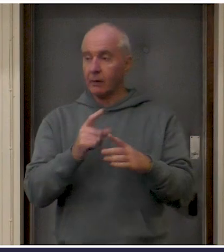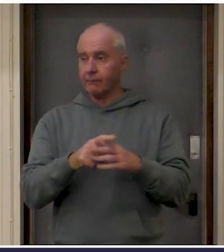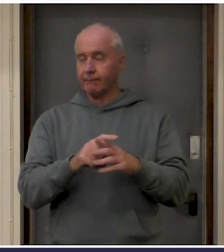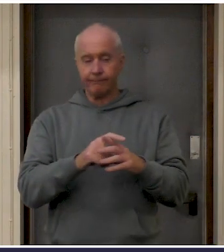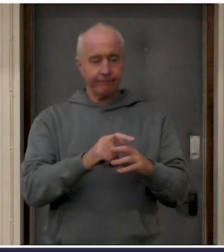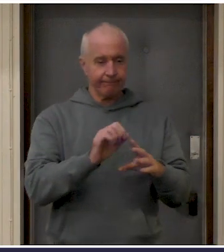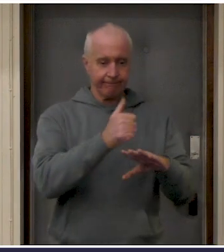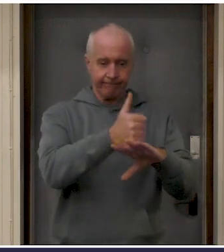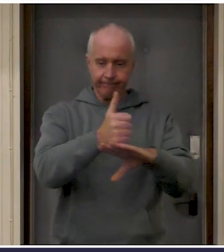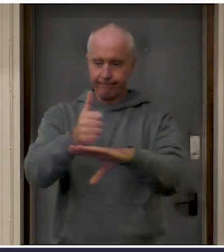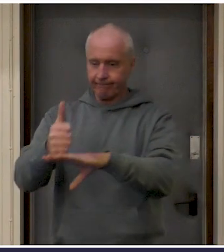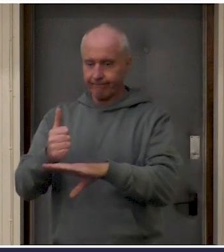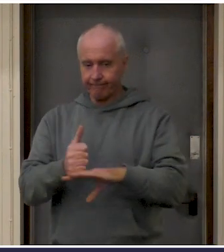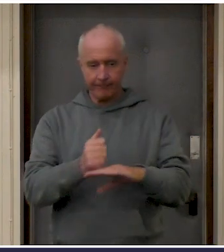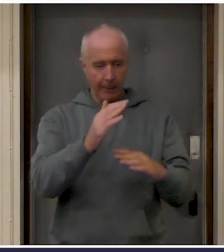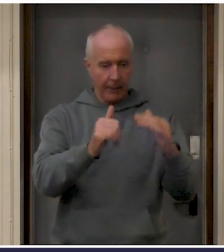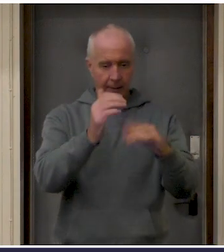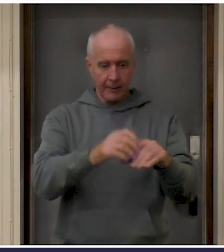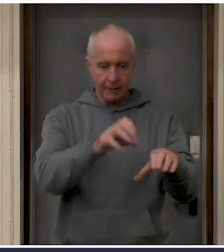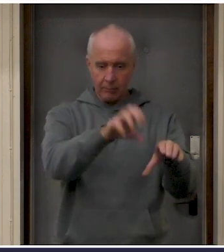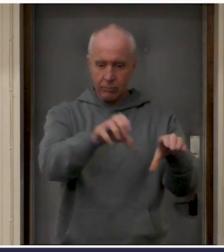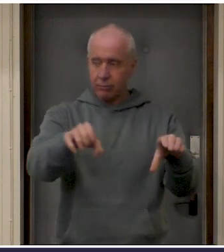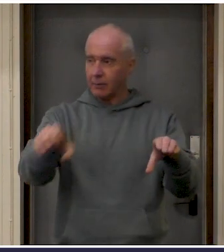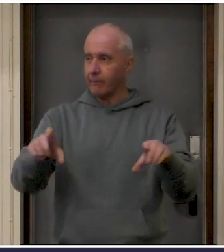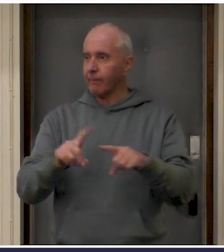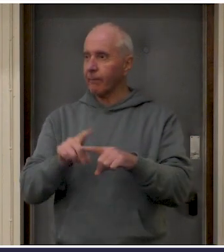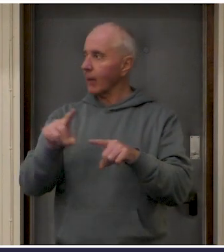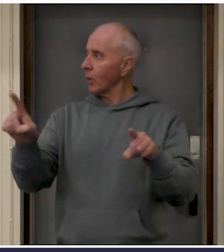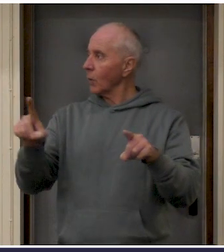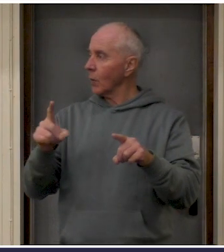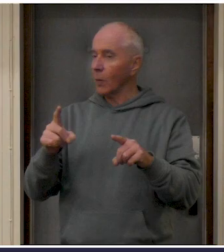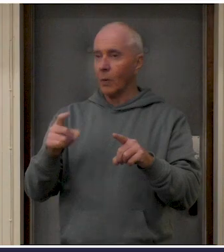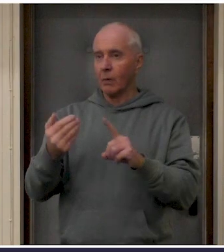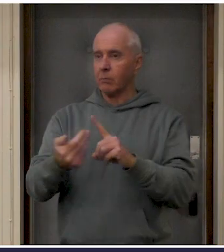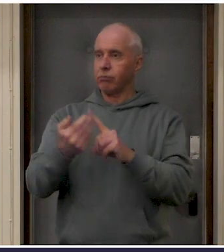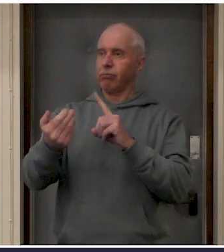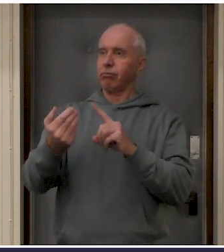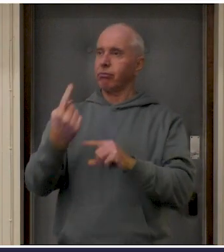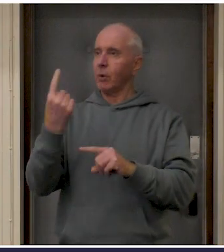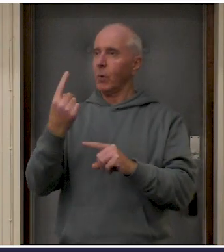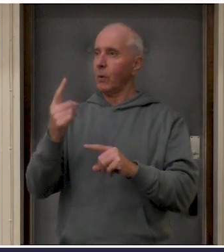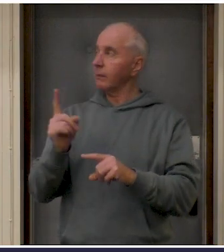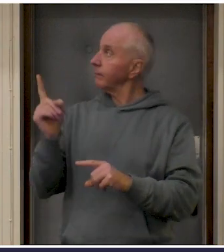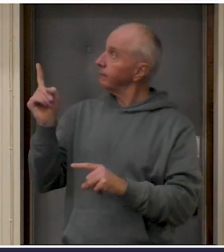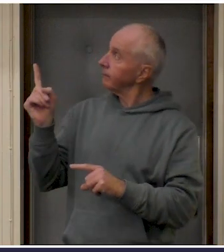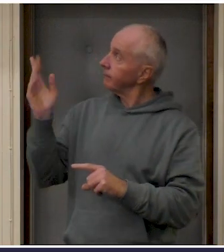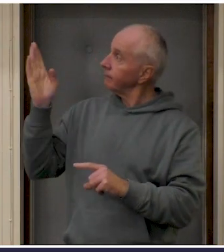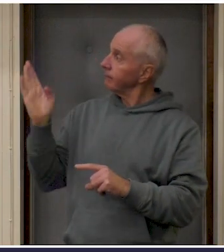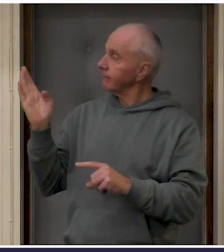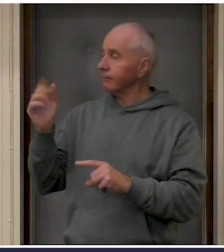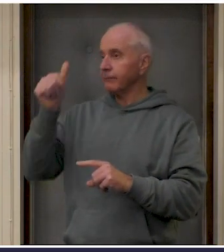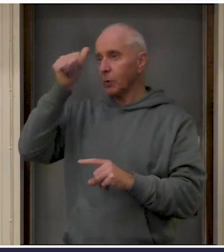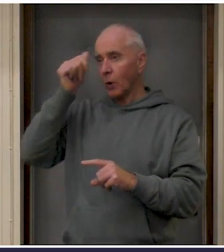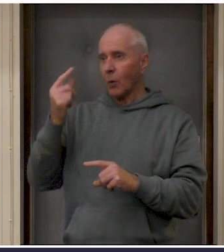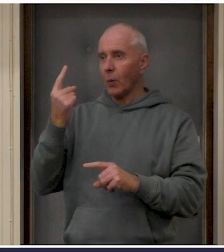of what came through that program. So does anybody recognise the guy on the top? I mean, the name's on there, but does anyone know? Are people familiar with who